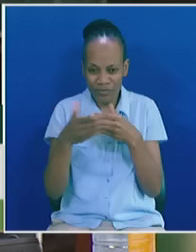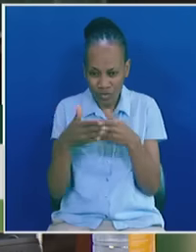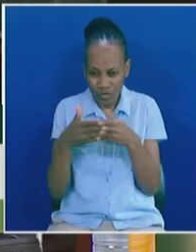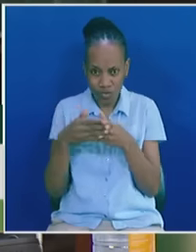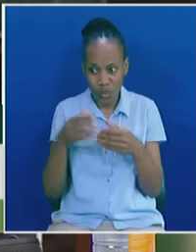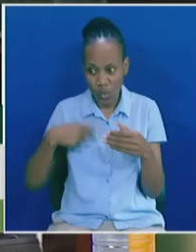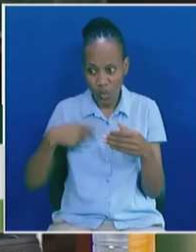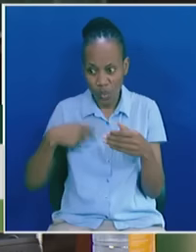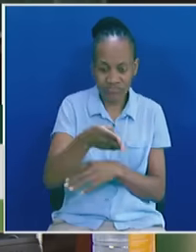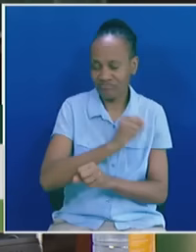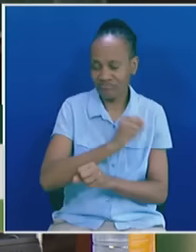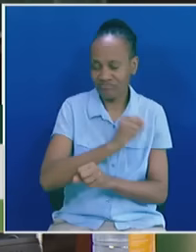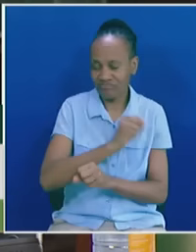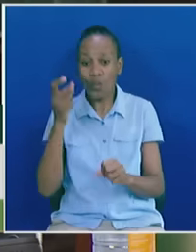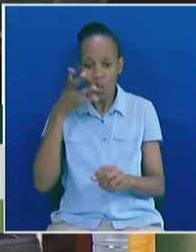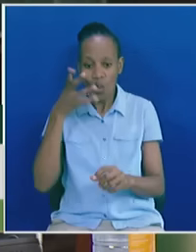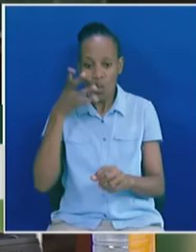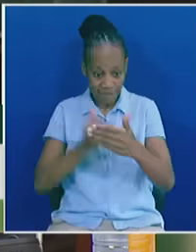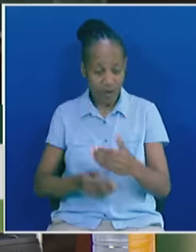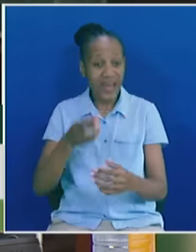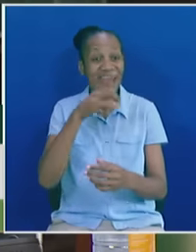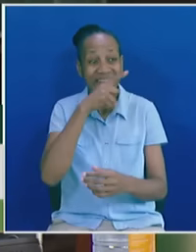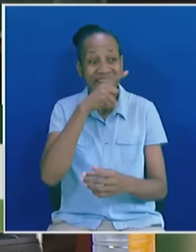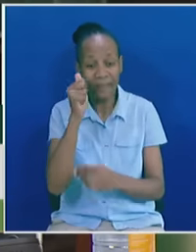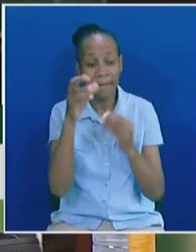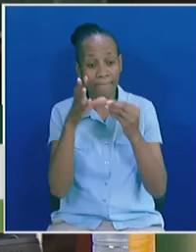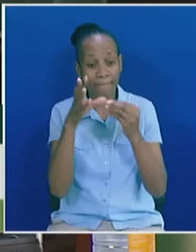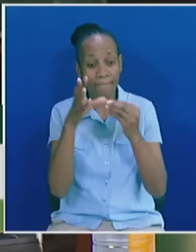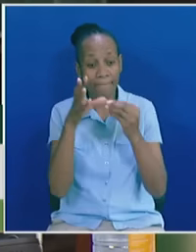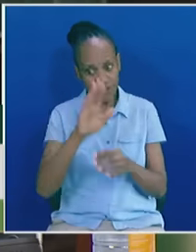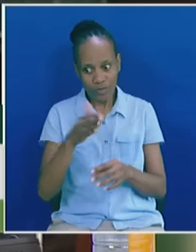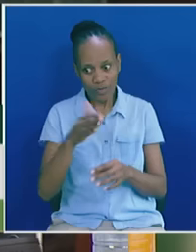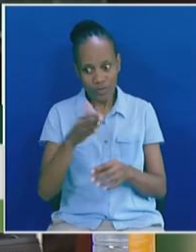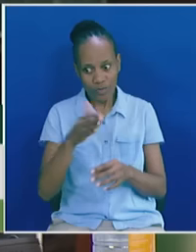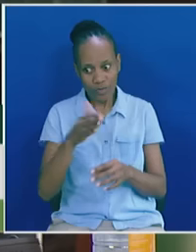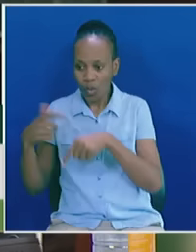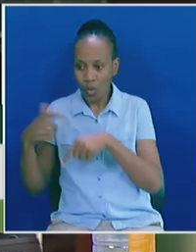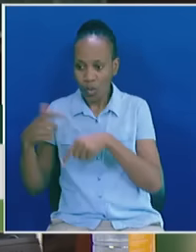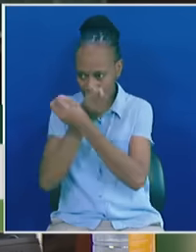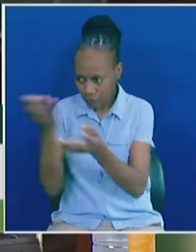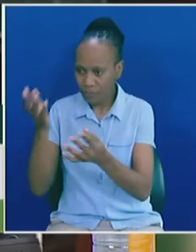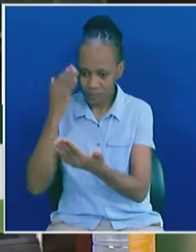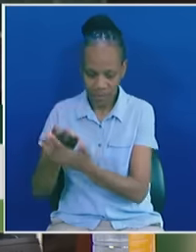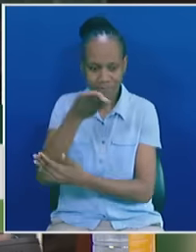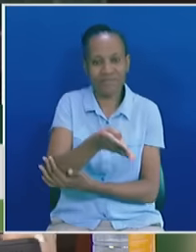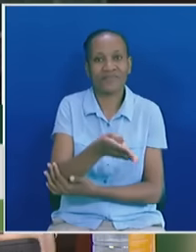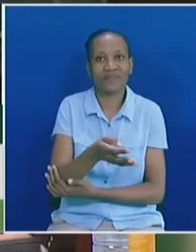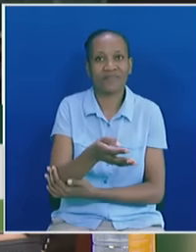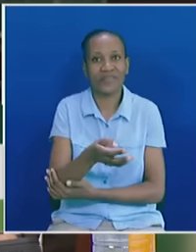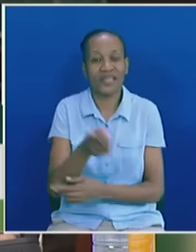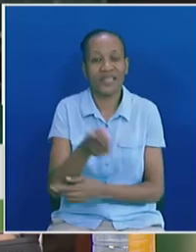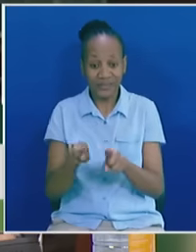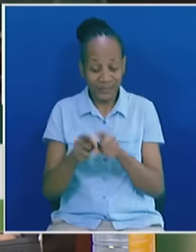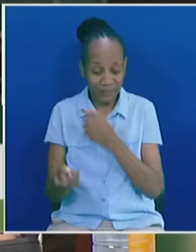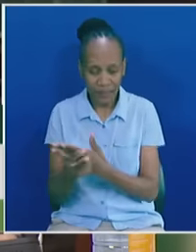led to no other than the name of an ANC member being forwarded to Parliament to be appointed by the President. This was the preconceived plan